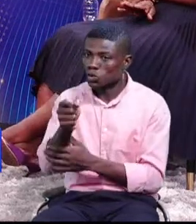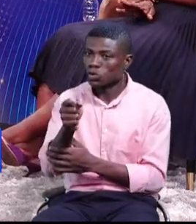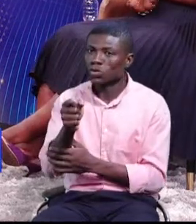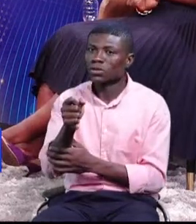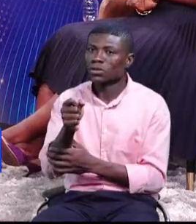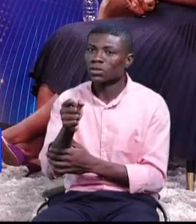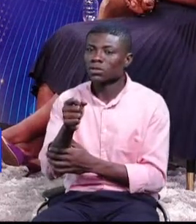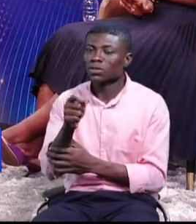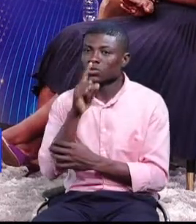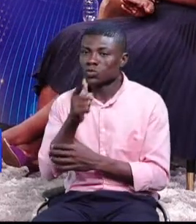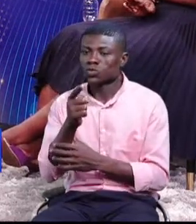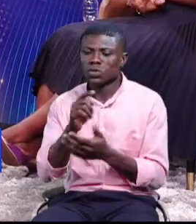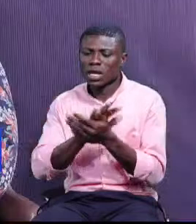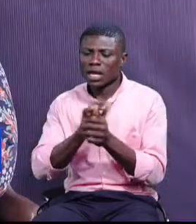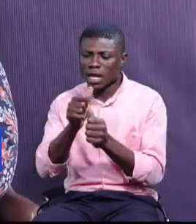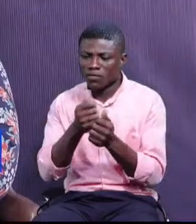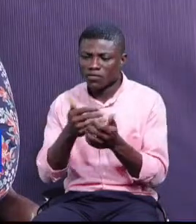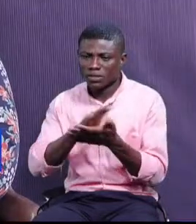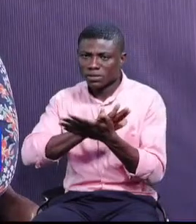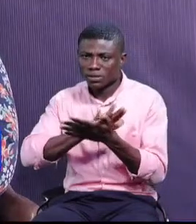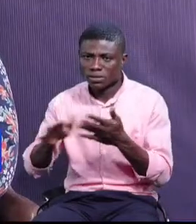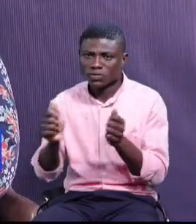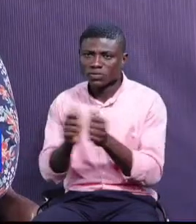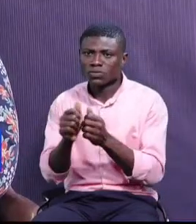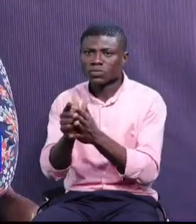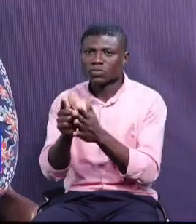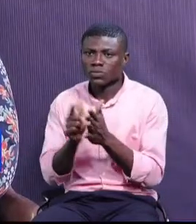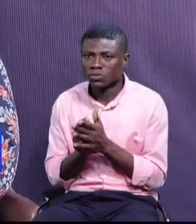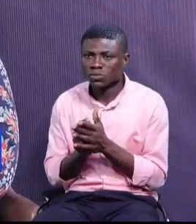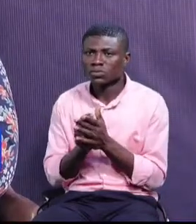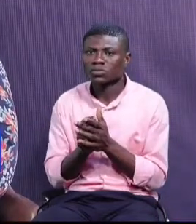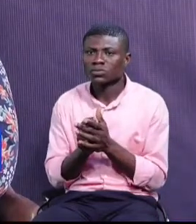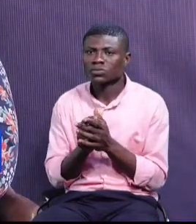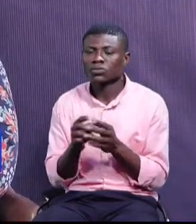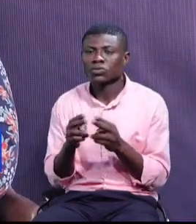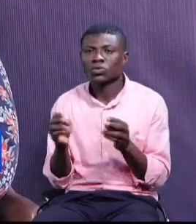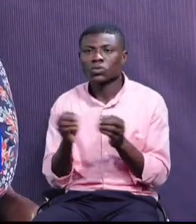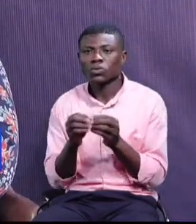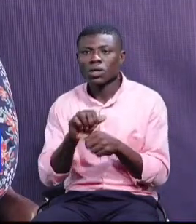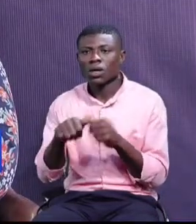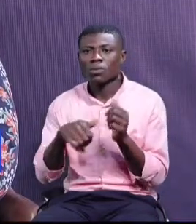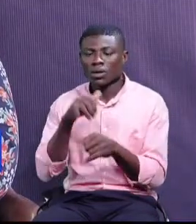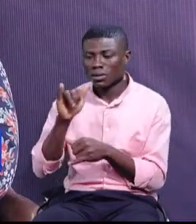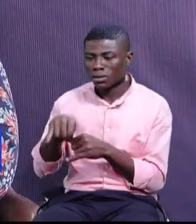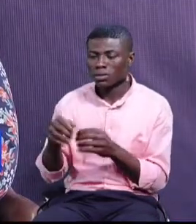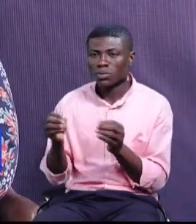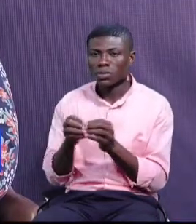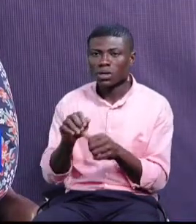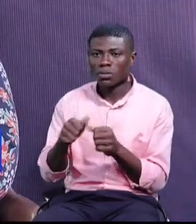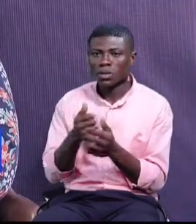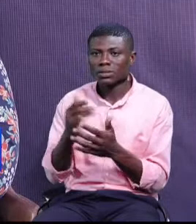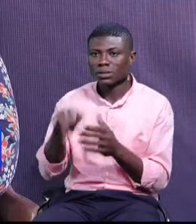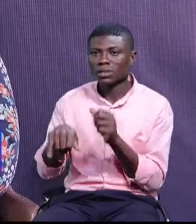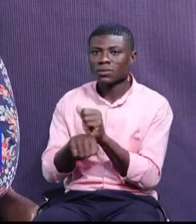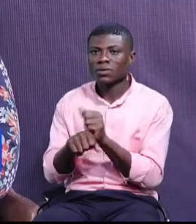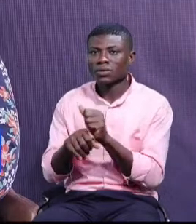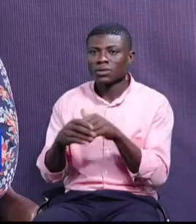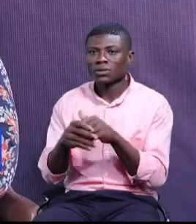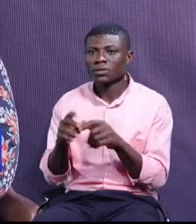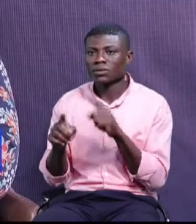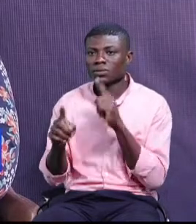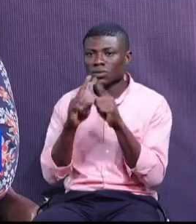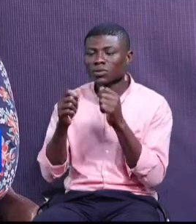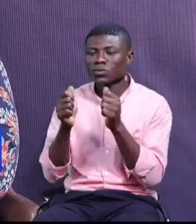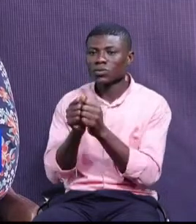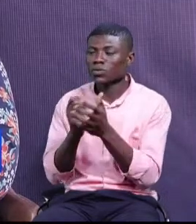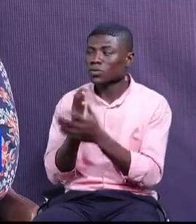that you are in compliance with the law. So it's much more about that. It's much more about that. So talk to the